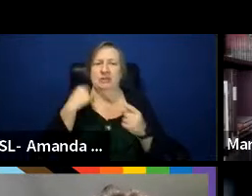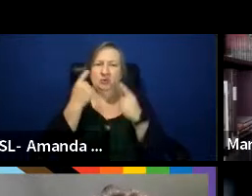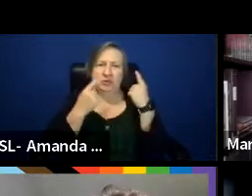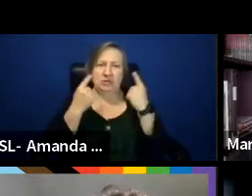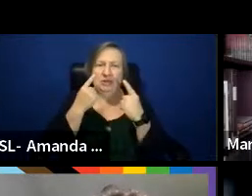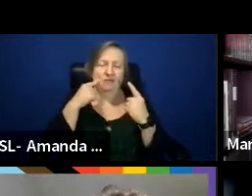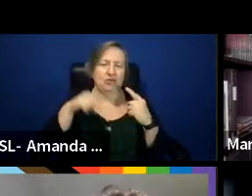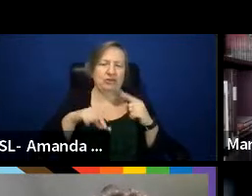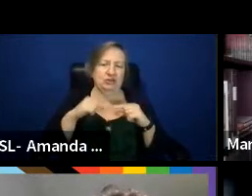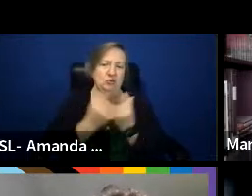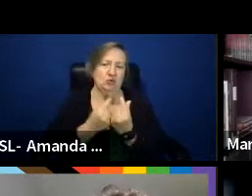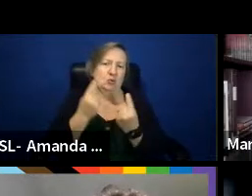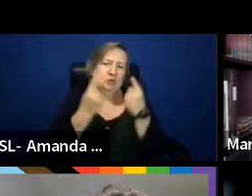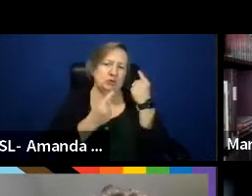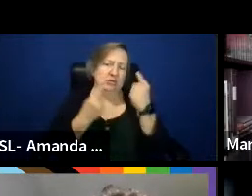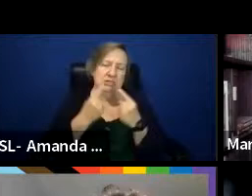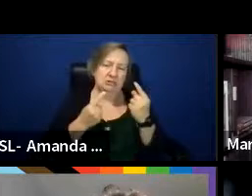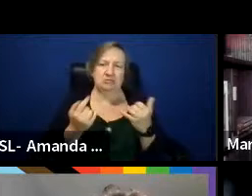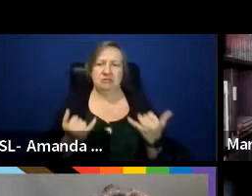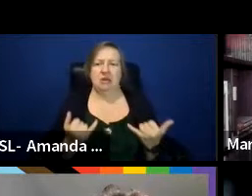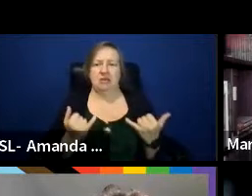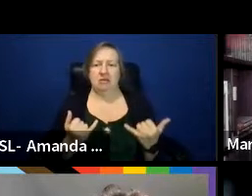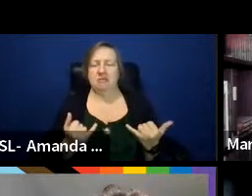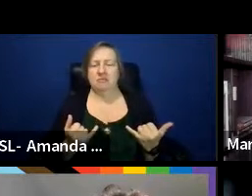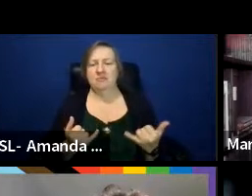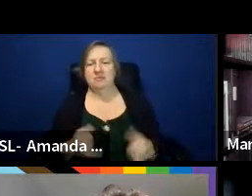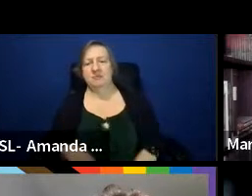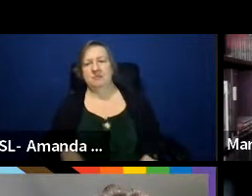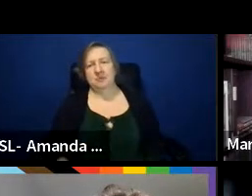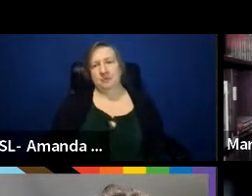this group, I hope to consider on the front end.